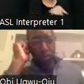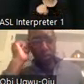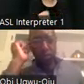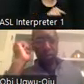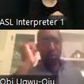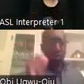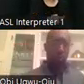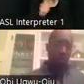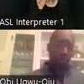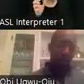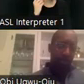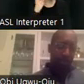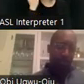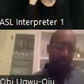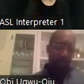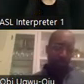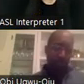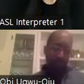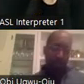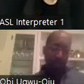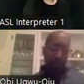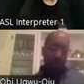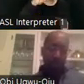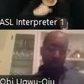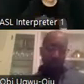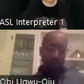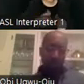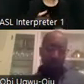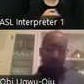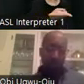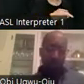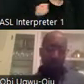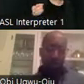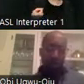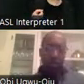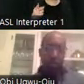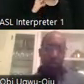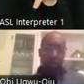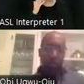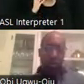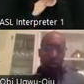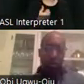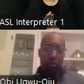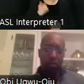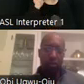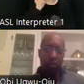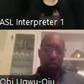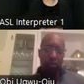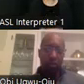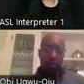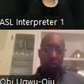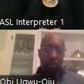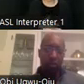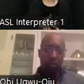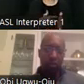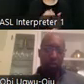It's just food for thought that you could experience burnout in, like, let's just say they